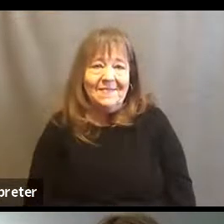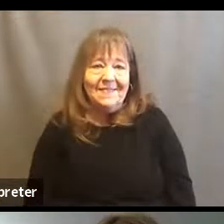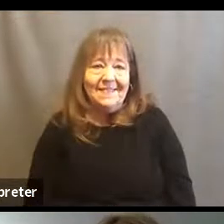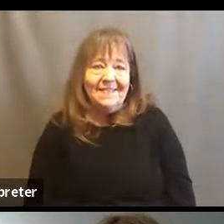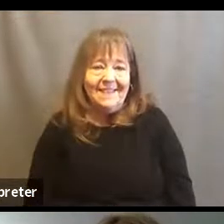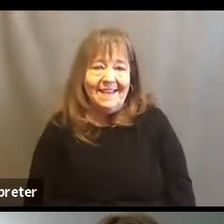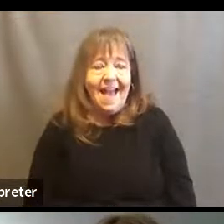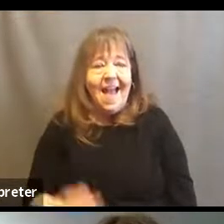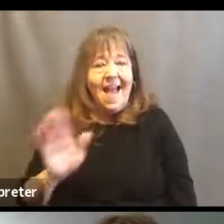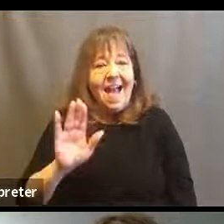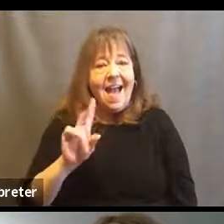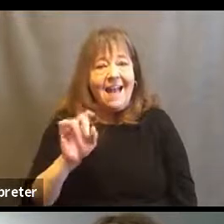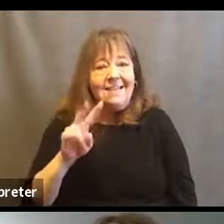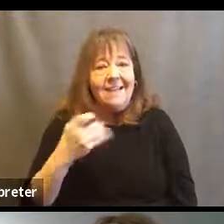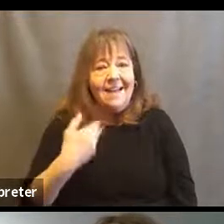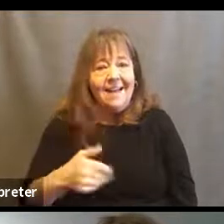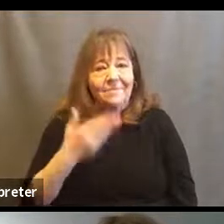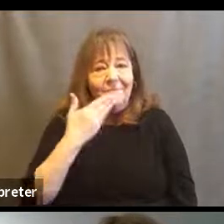Hi, Dave. I'm good.